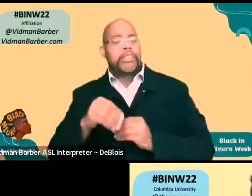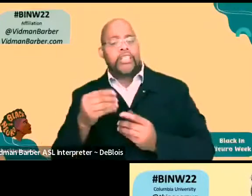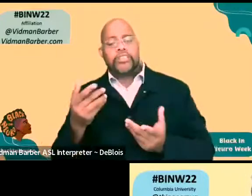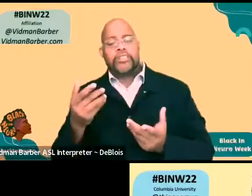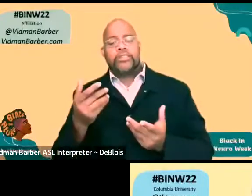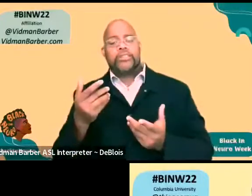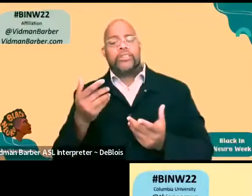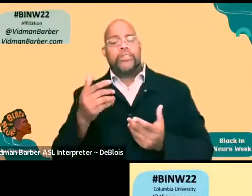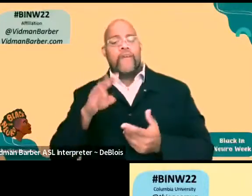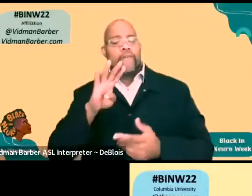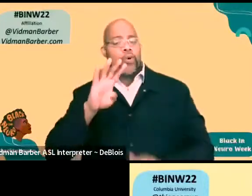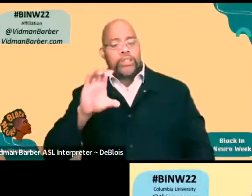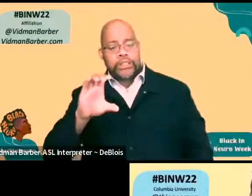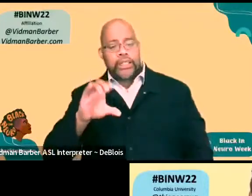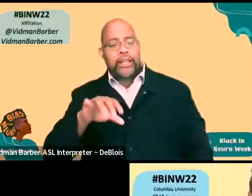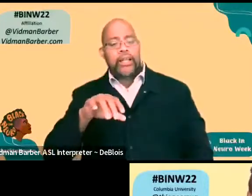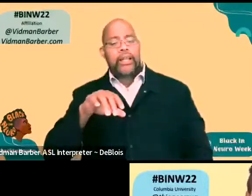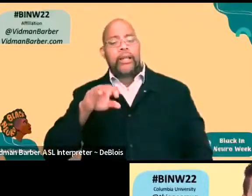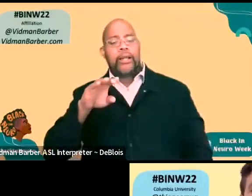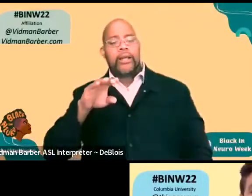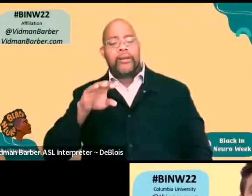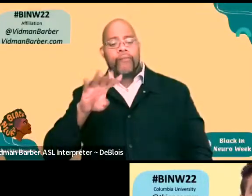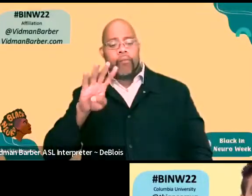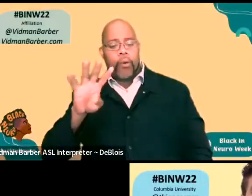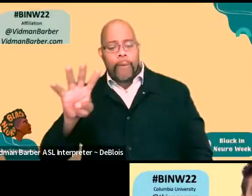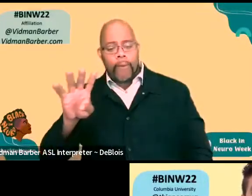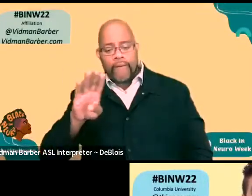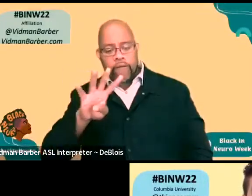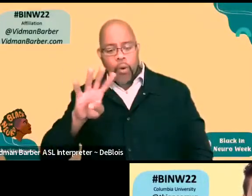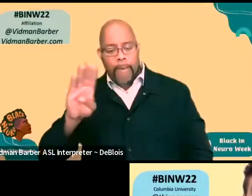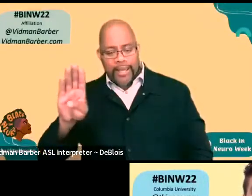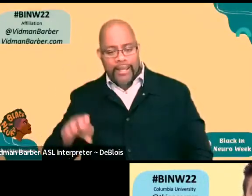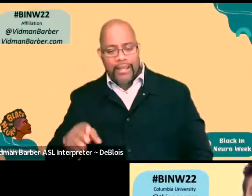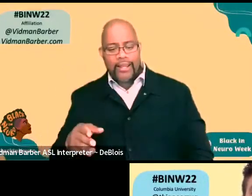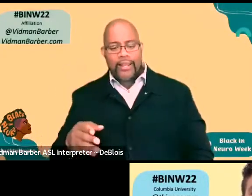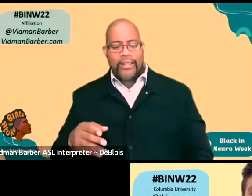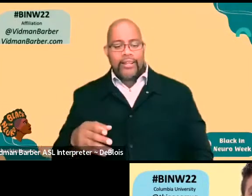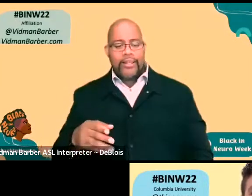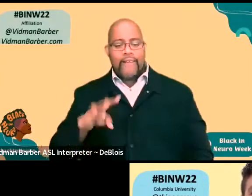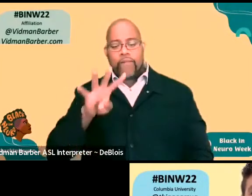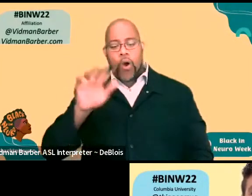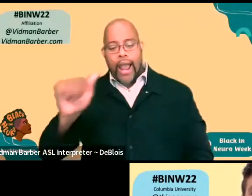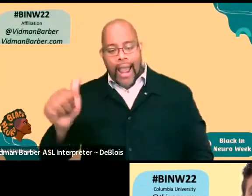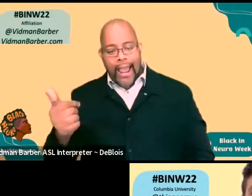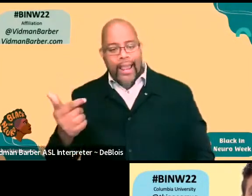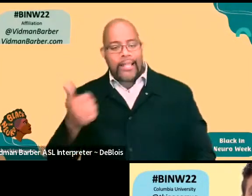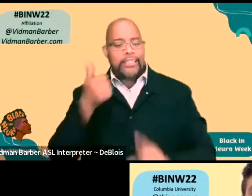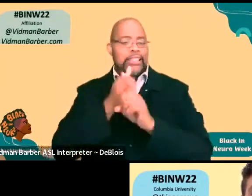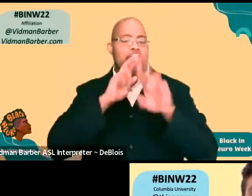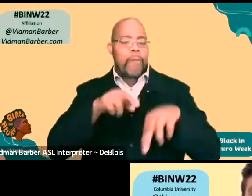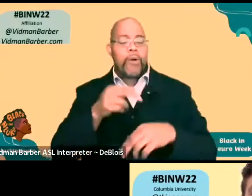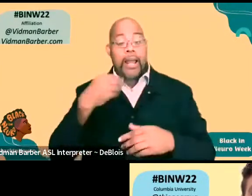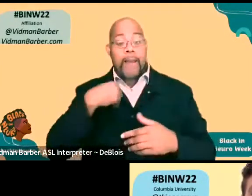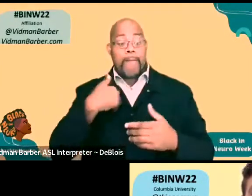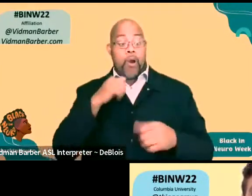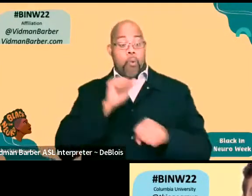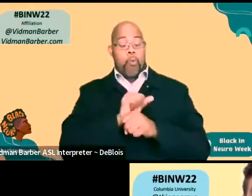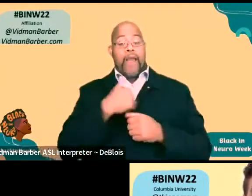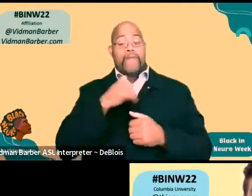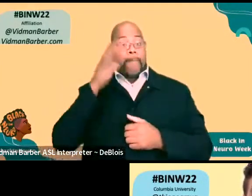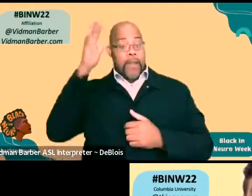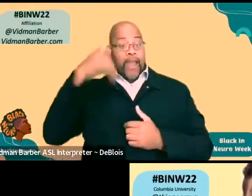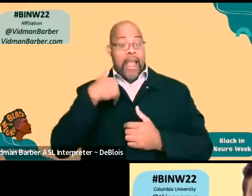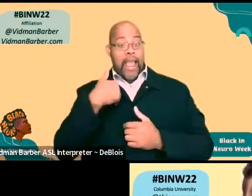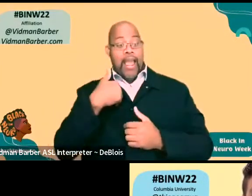were 4C, 4B, 4A, self-reported. And even in my work, I have the parent, if there's a